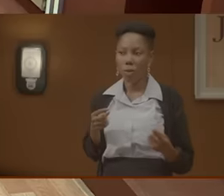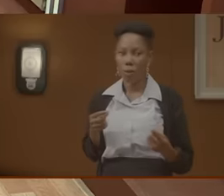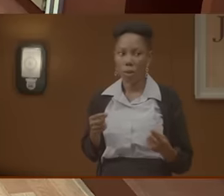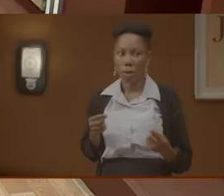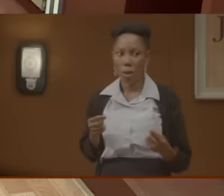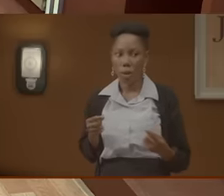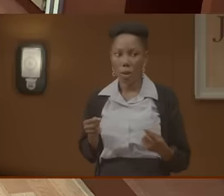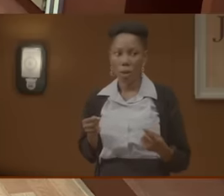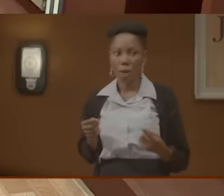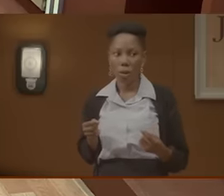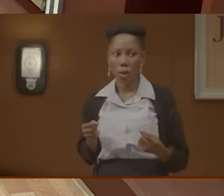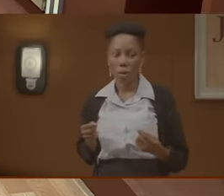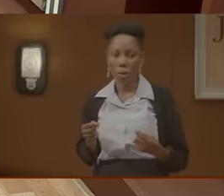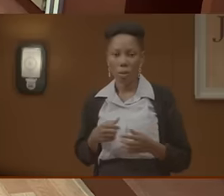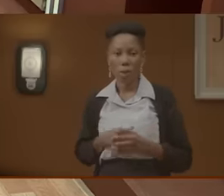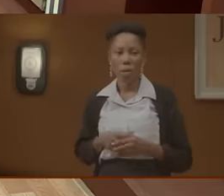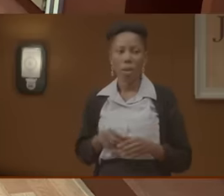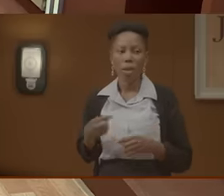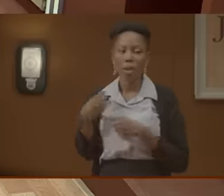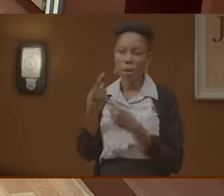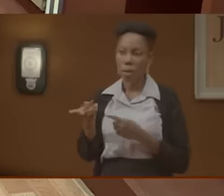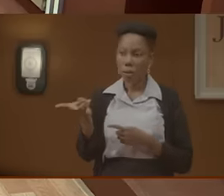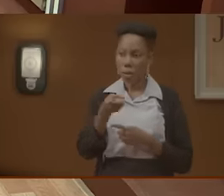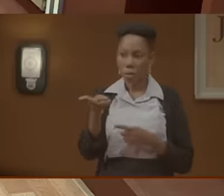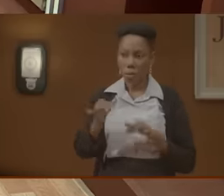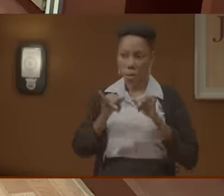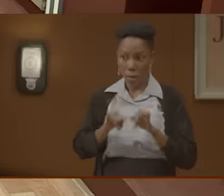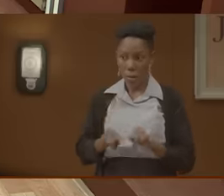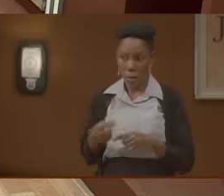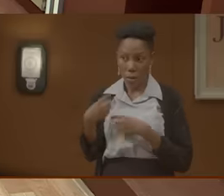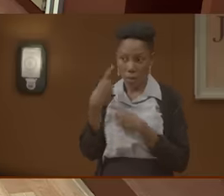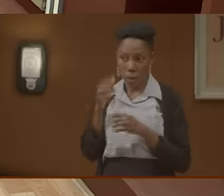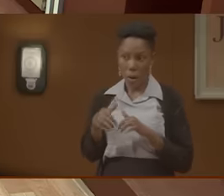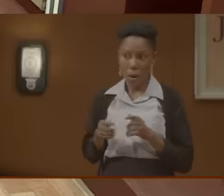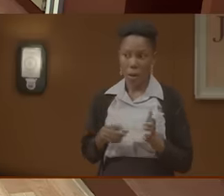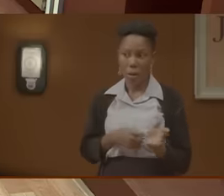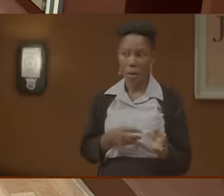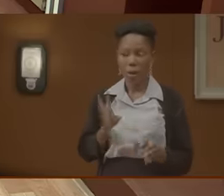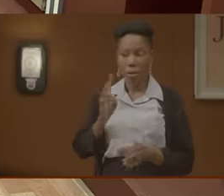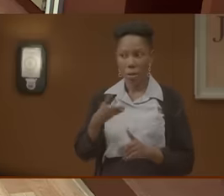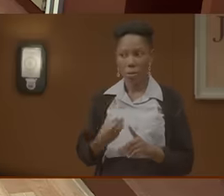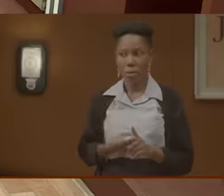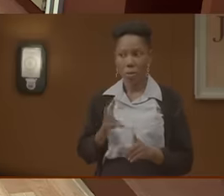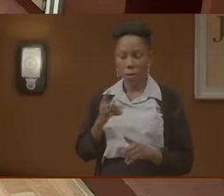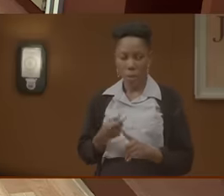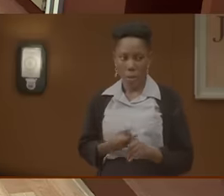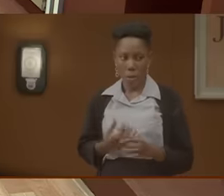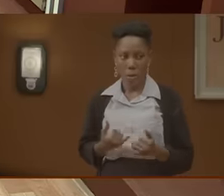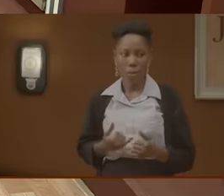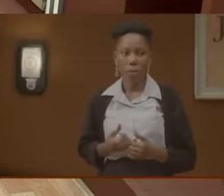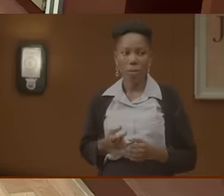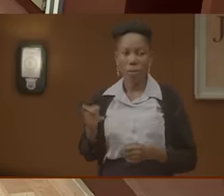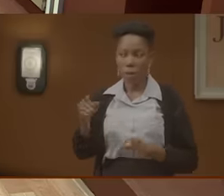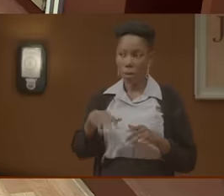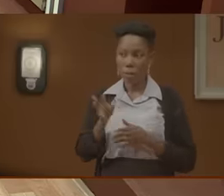shop. No, I'm talking about you've not been living apart. You've not been living together now for how long? For 6 months. For 6 months. Have